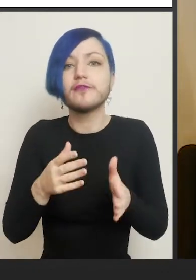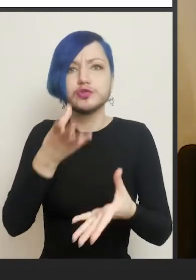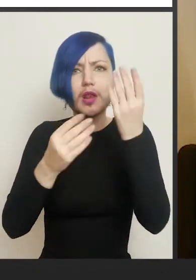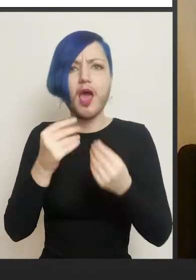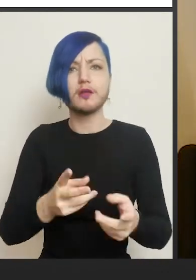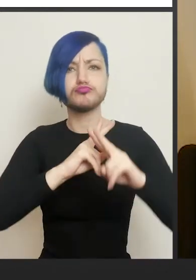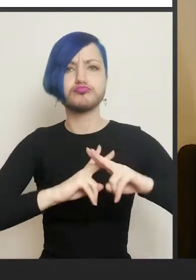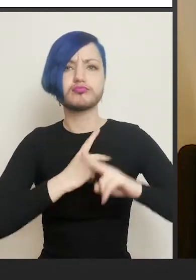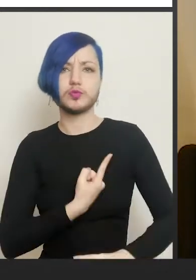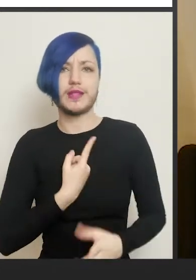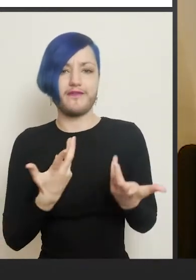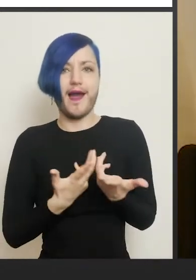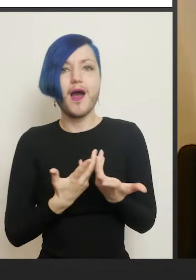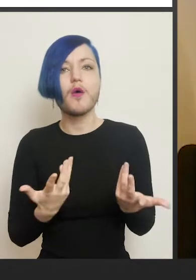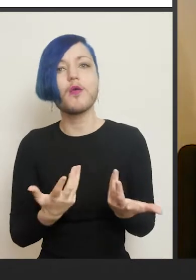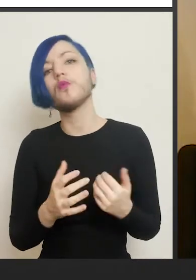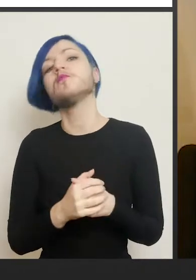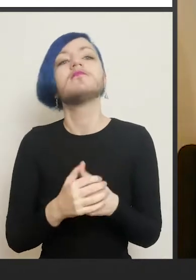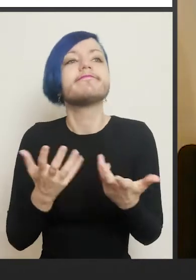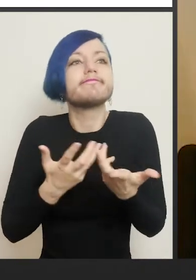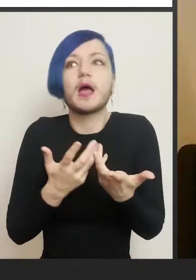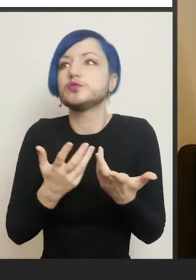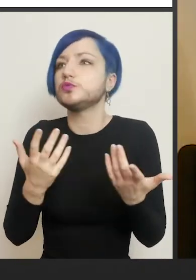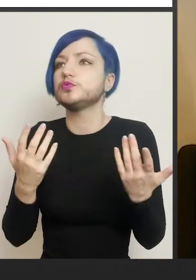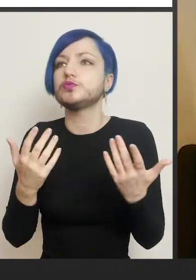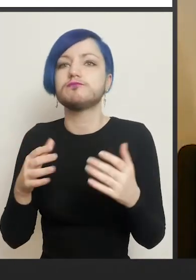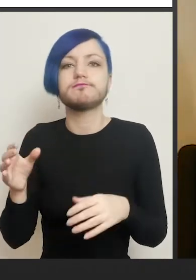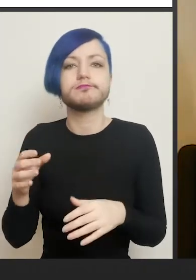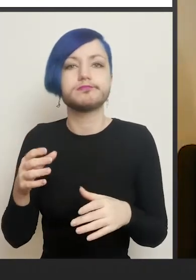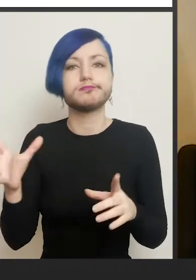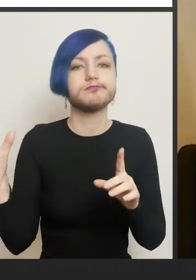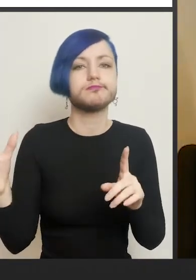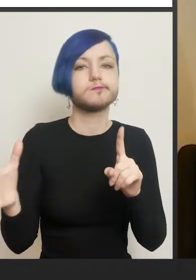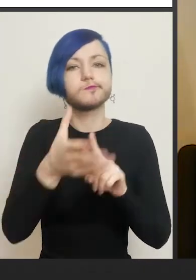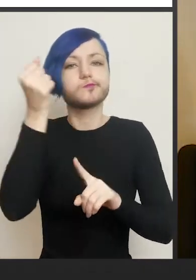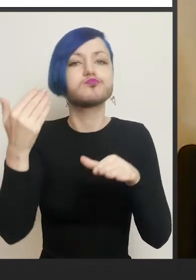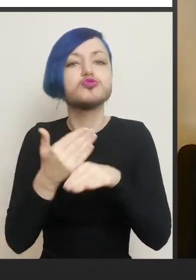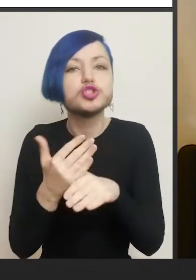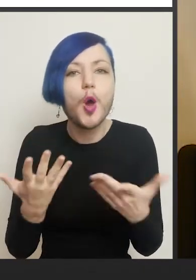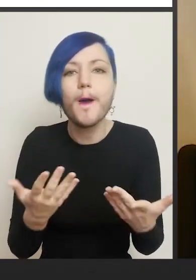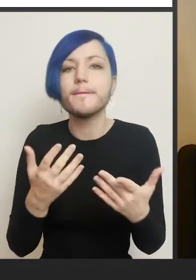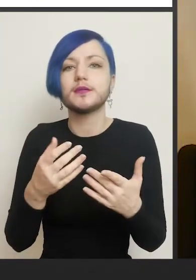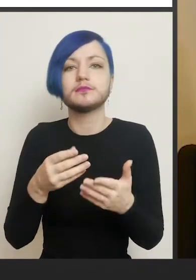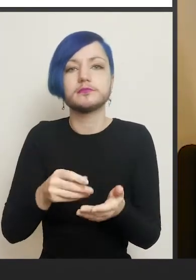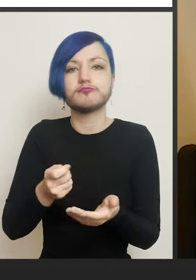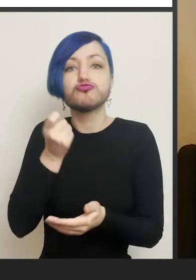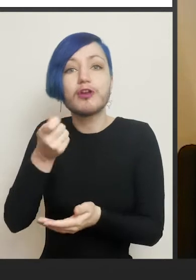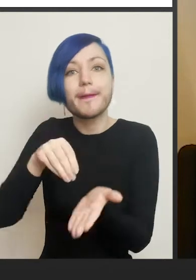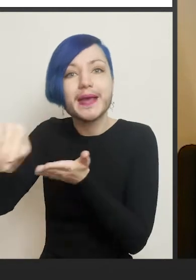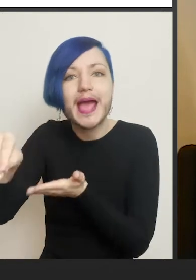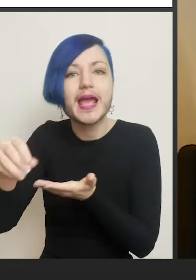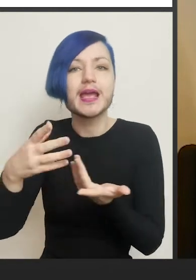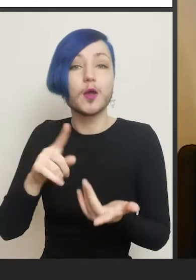to take care of themselves, how to perhaps get a job, pay their rent, and all of these things, because that's how we